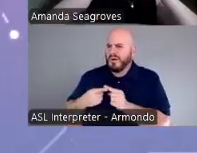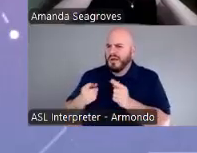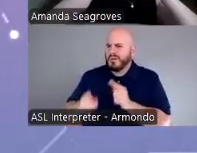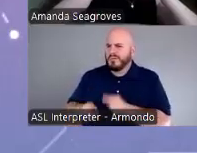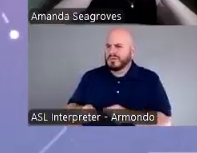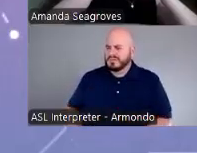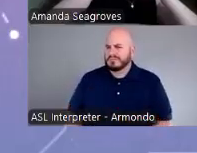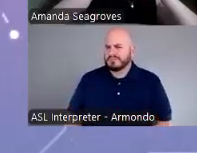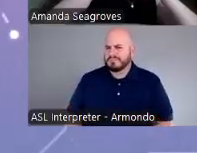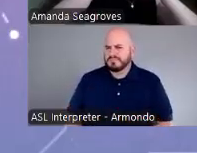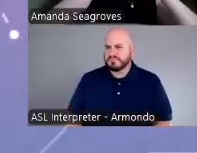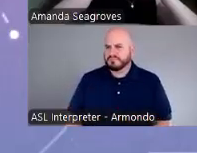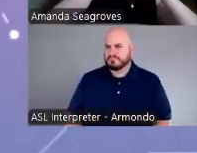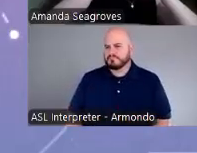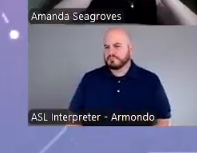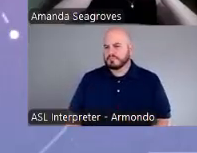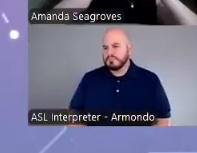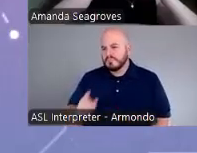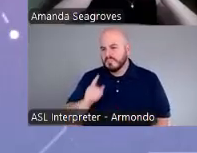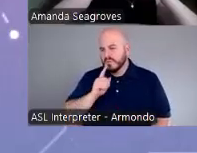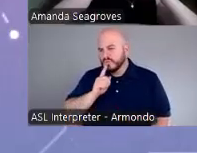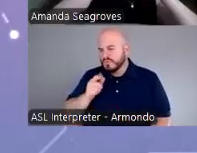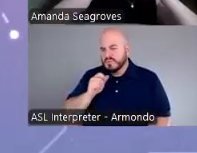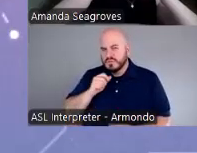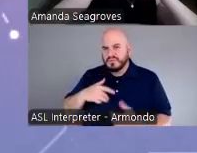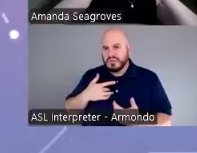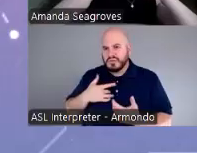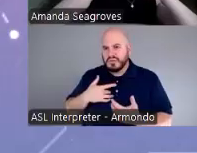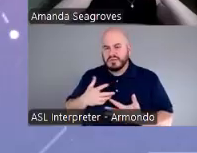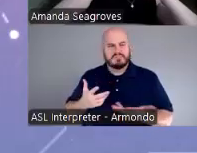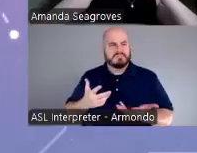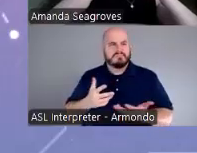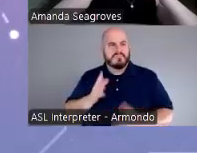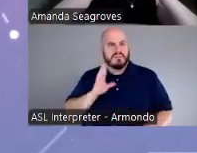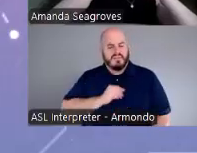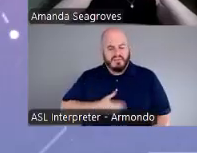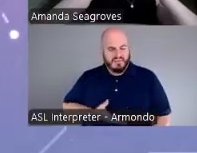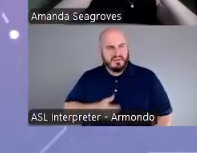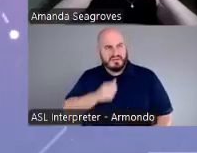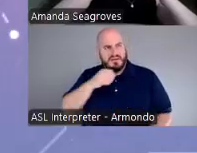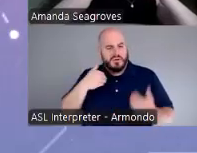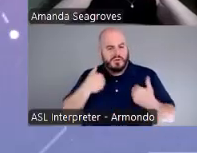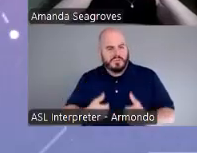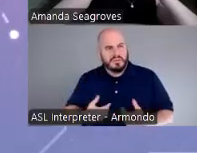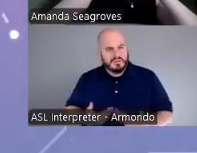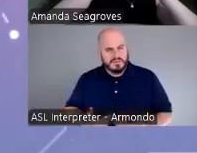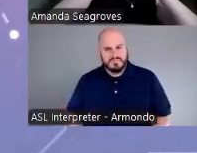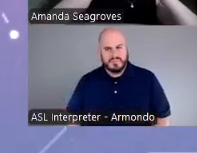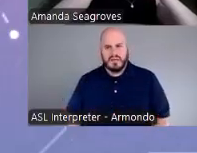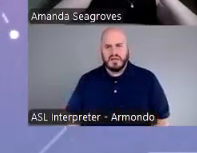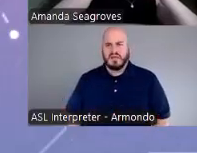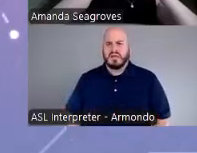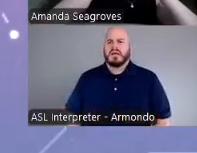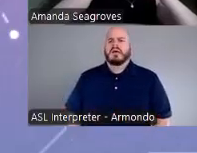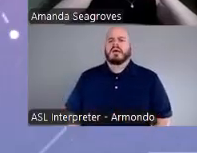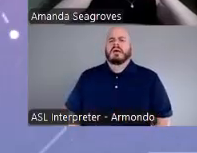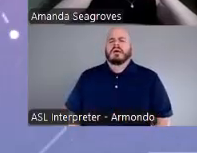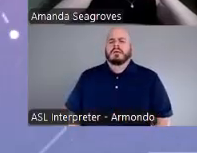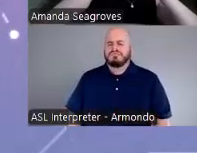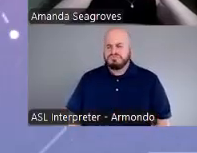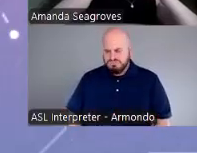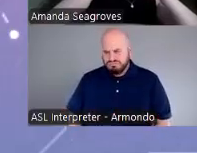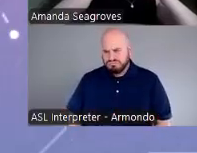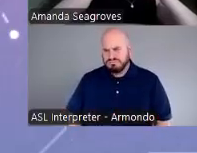don't feel so great, but I'd love to hear from you. You feel dehumanized. That I'm so sorry for that. But this